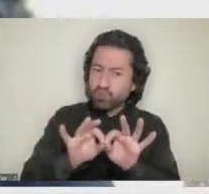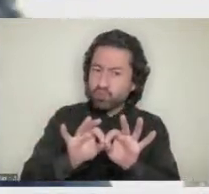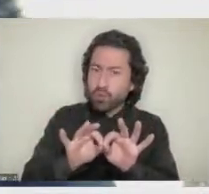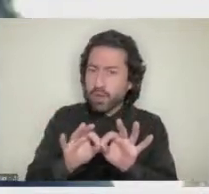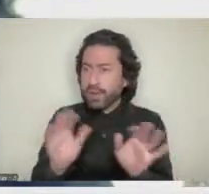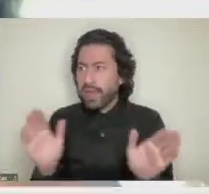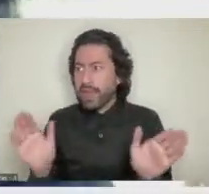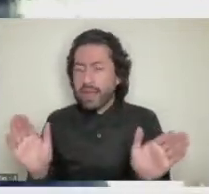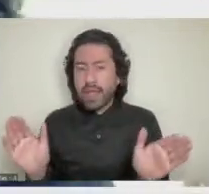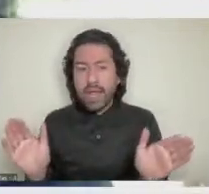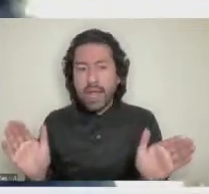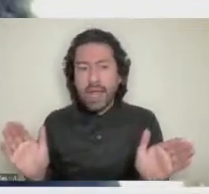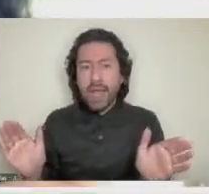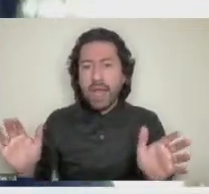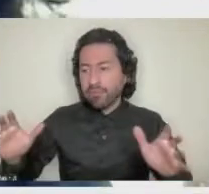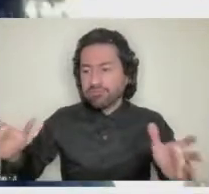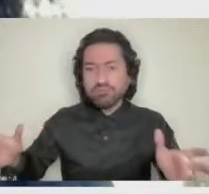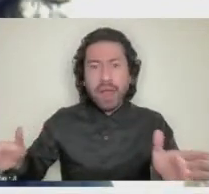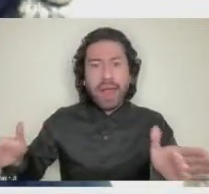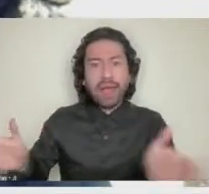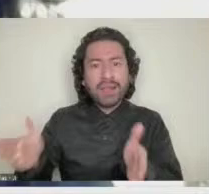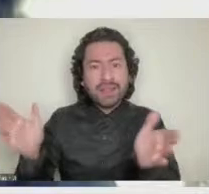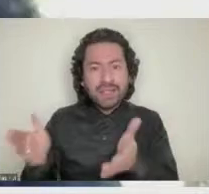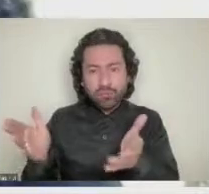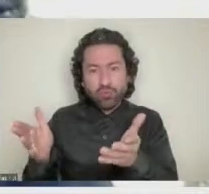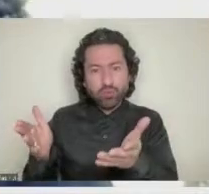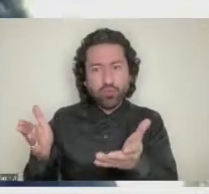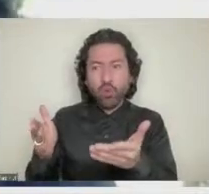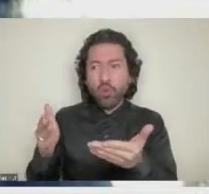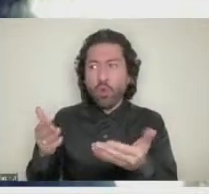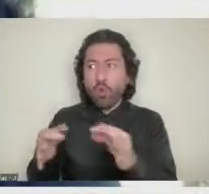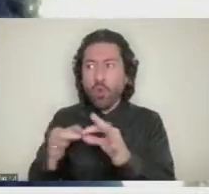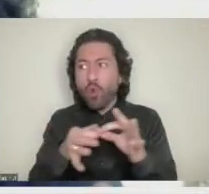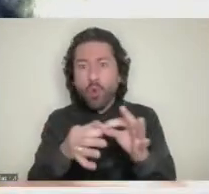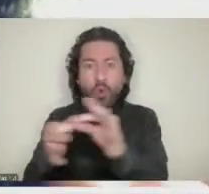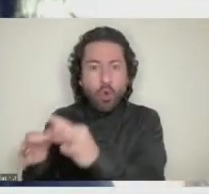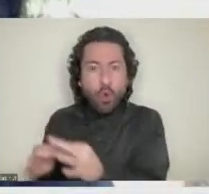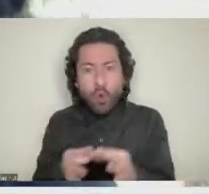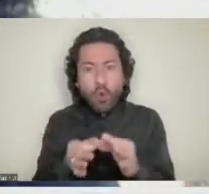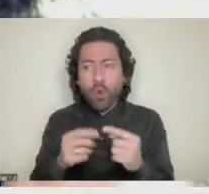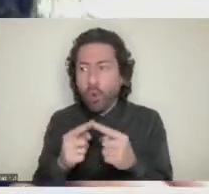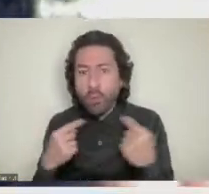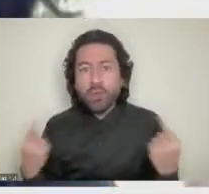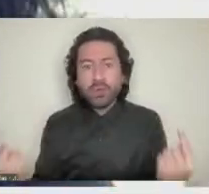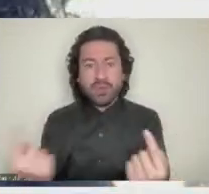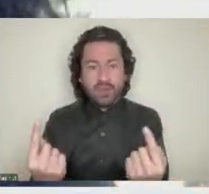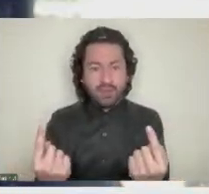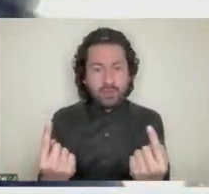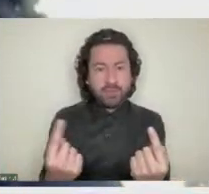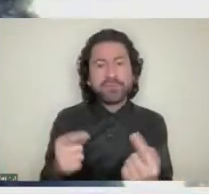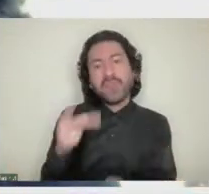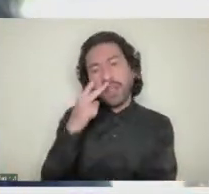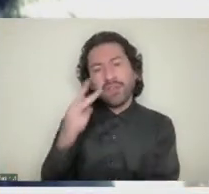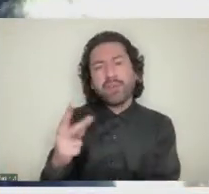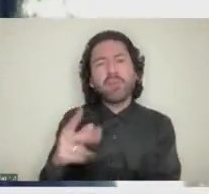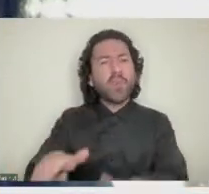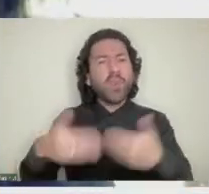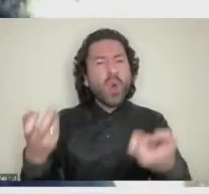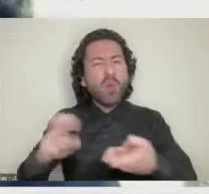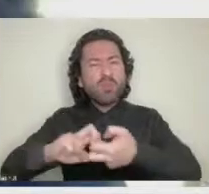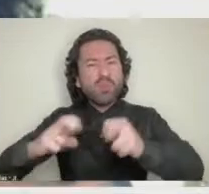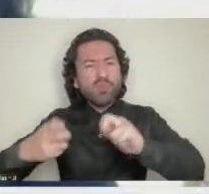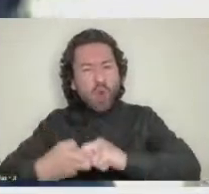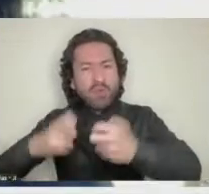construction of community assets. In other words, health is also built in the community, and normally we have a diagnosis